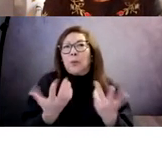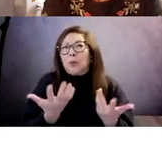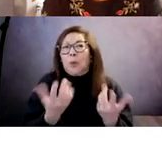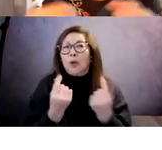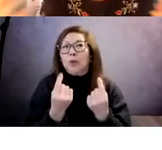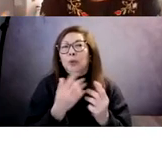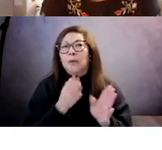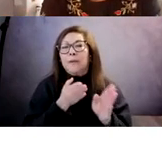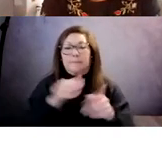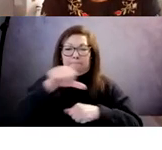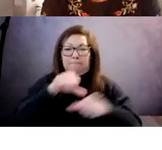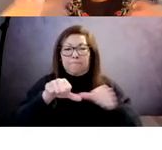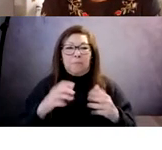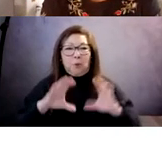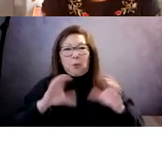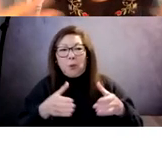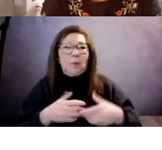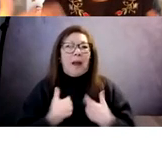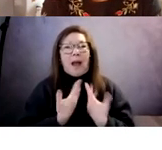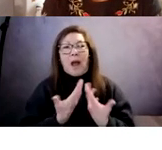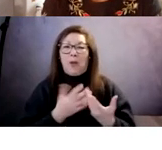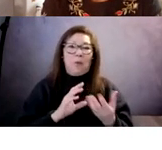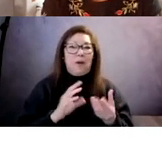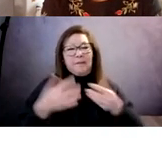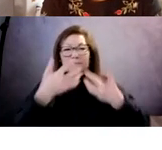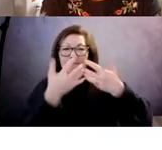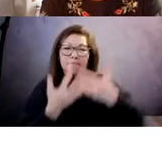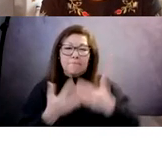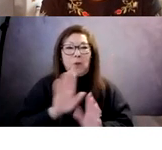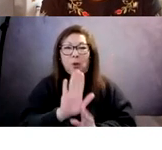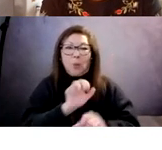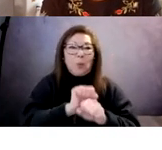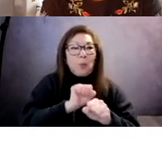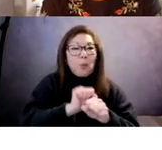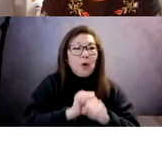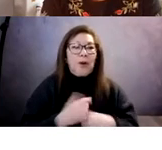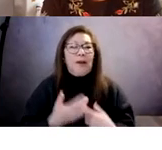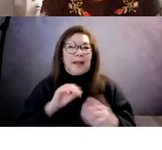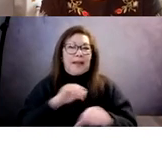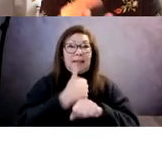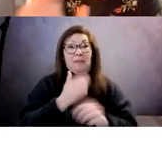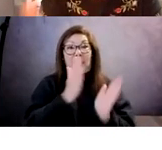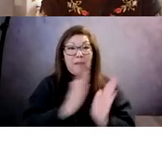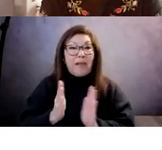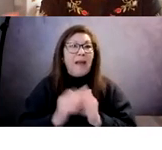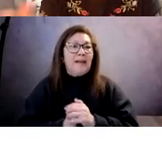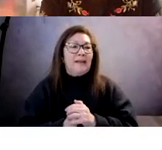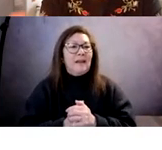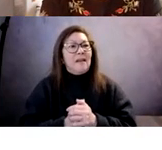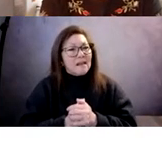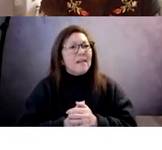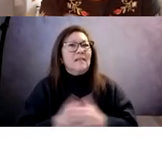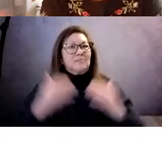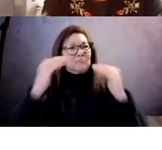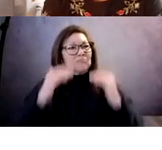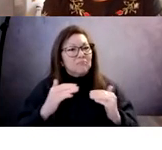with this fellowship, how you want to orient your work, and set up a plan. Then the next